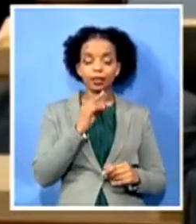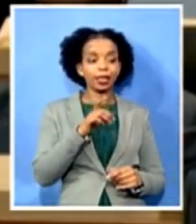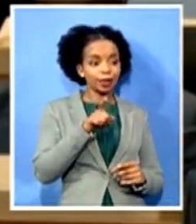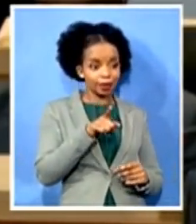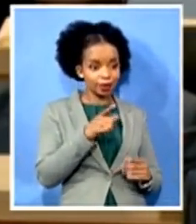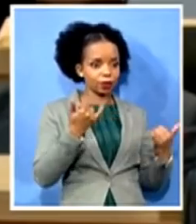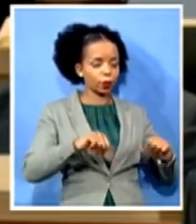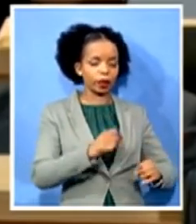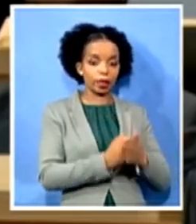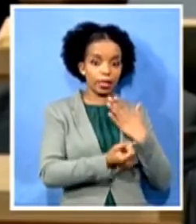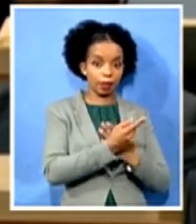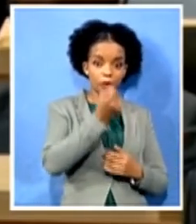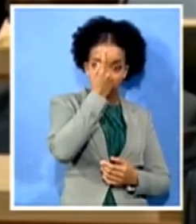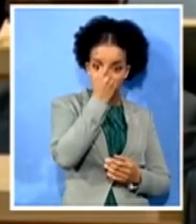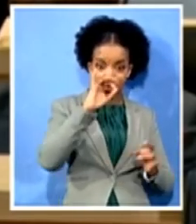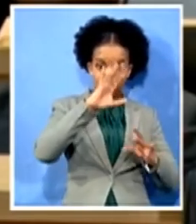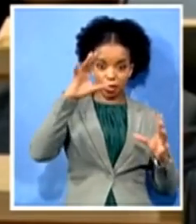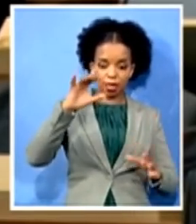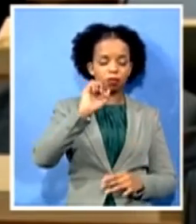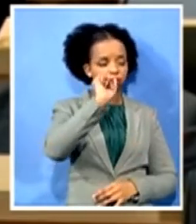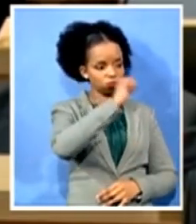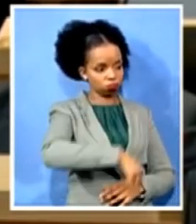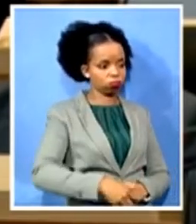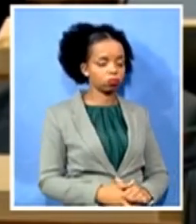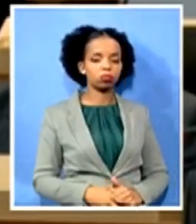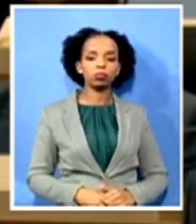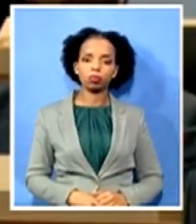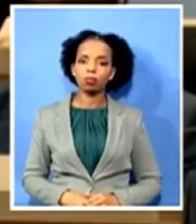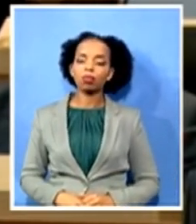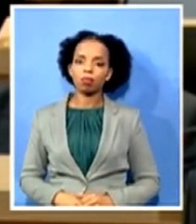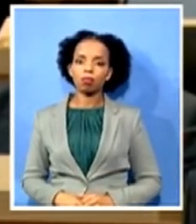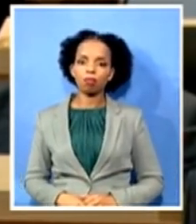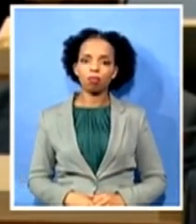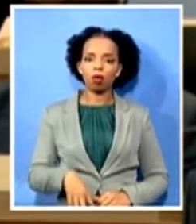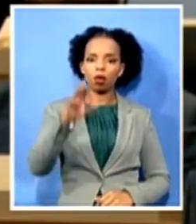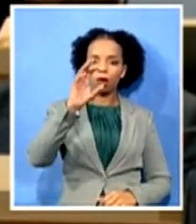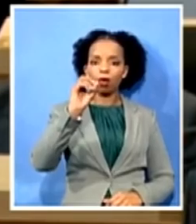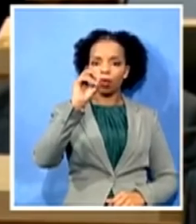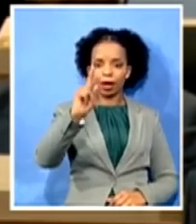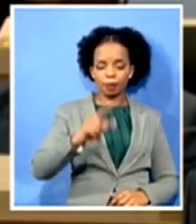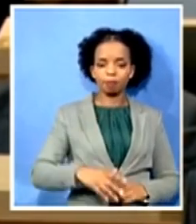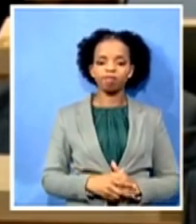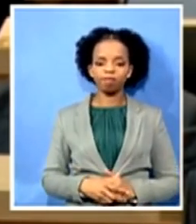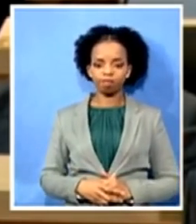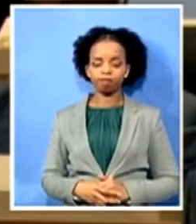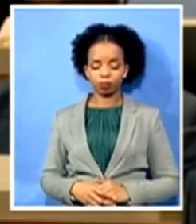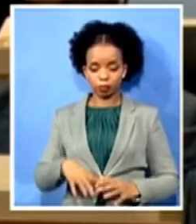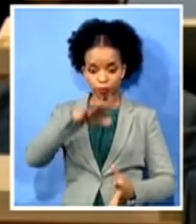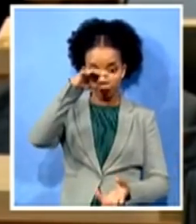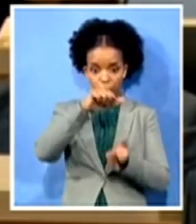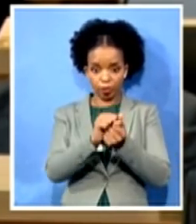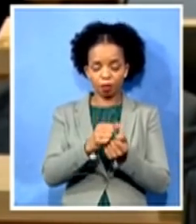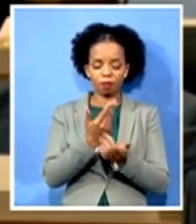Just to summarize so we can move forward, Mr. Zwane, we have two